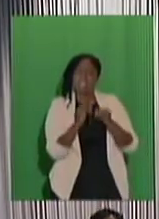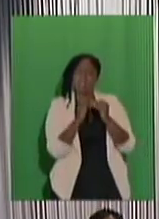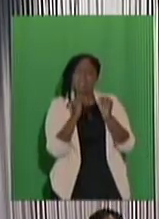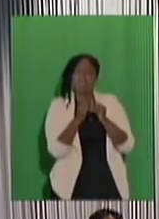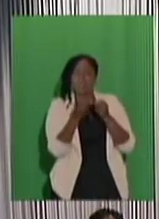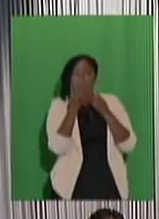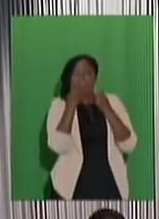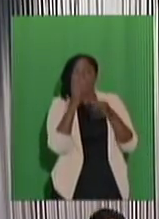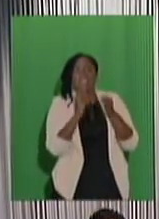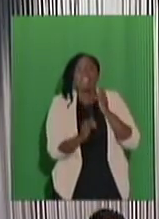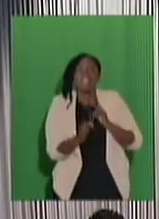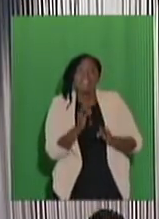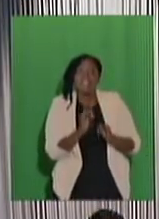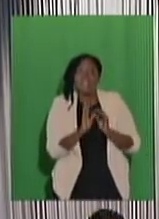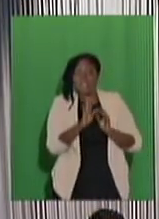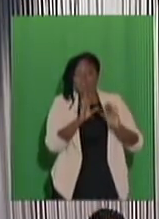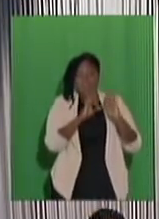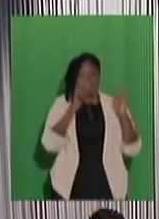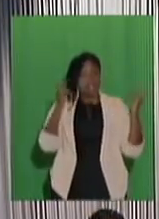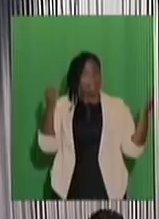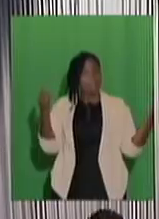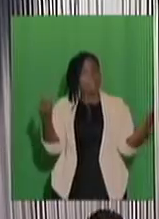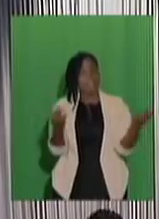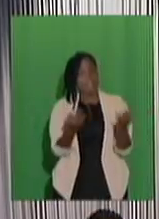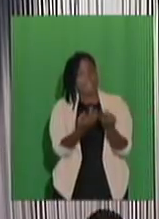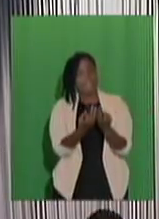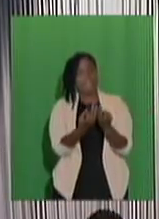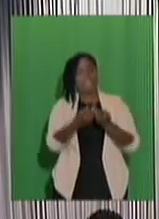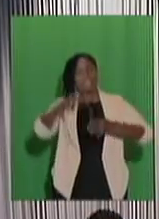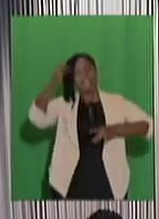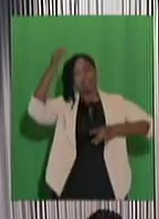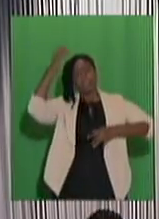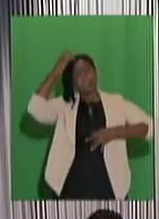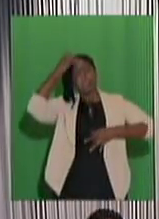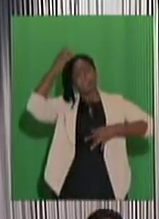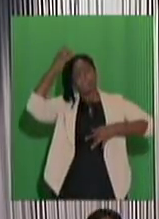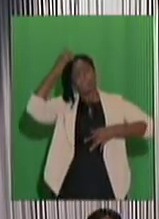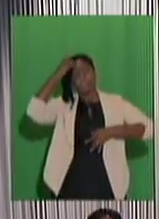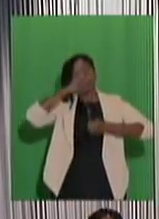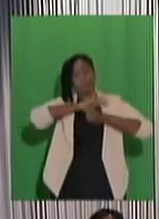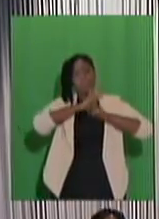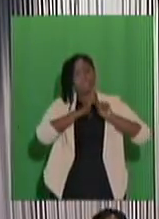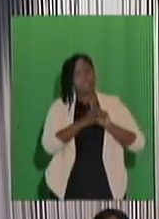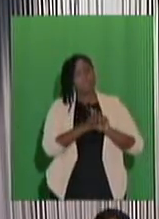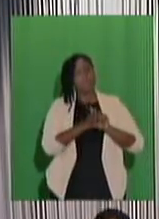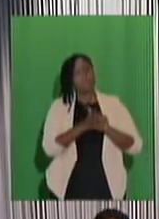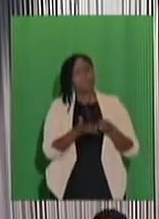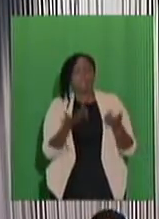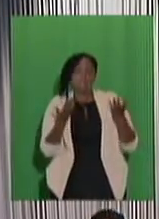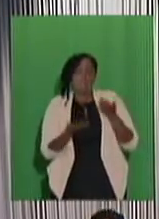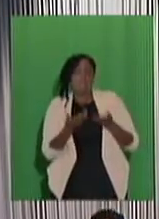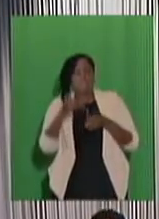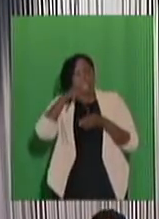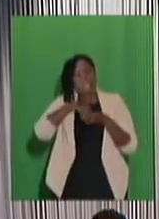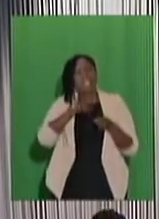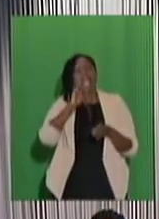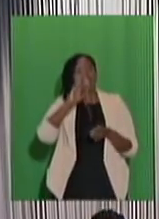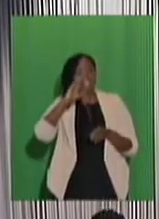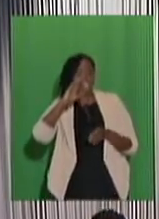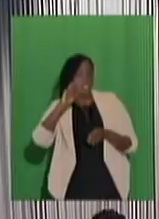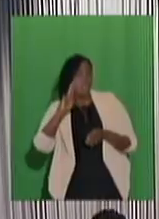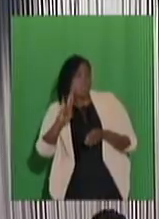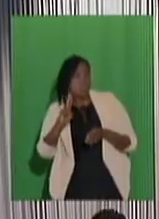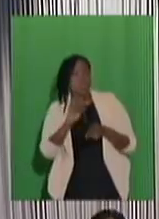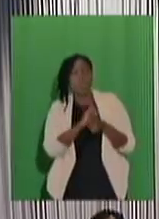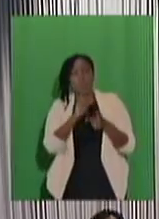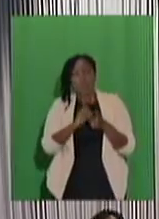for example, is in the HDU machine or is in ICU? or in a general population